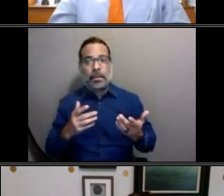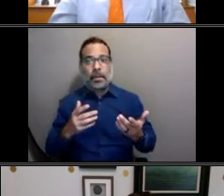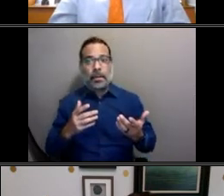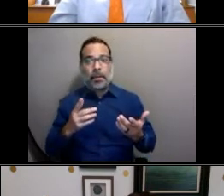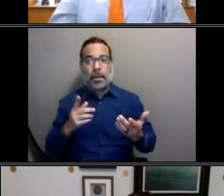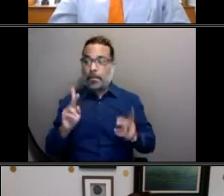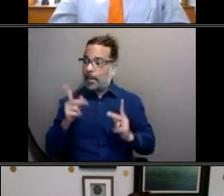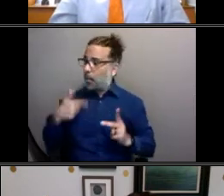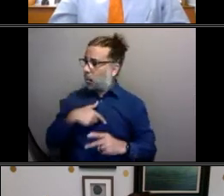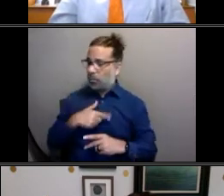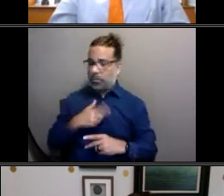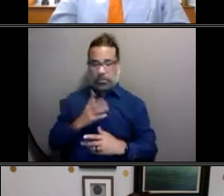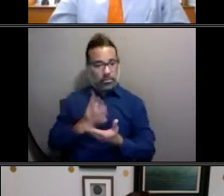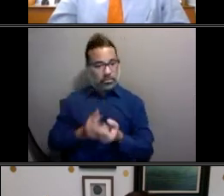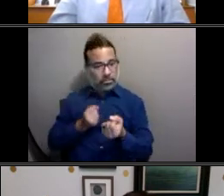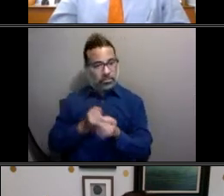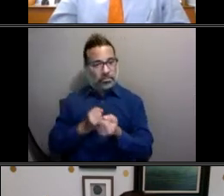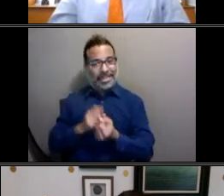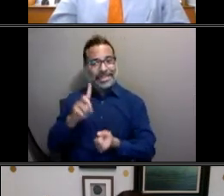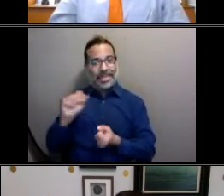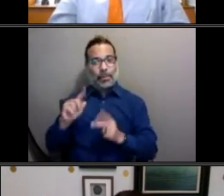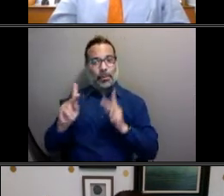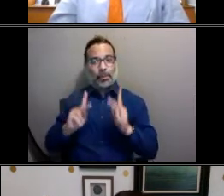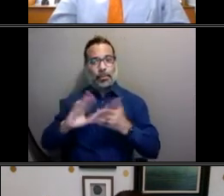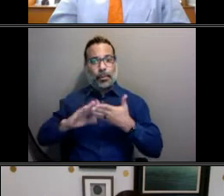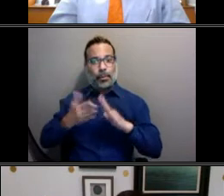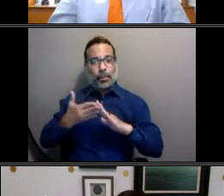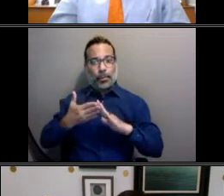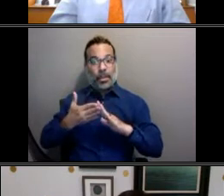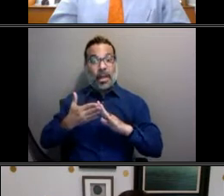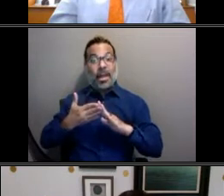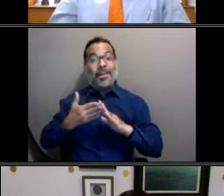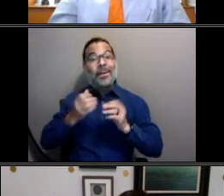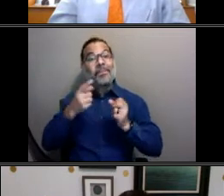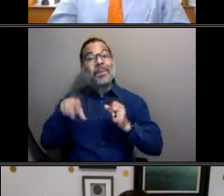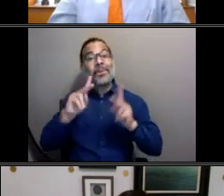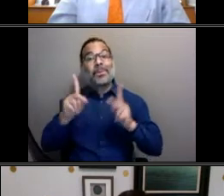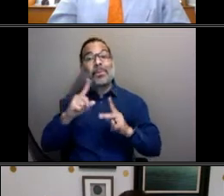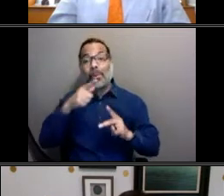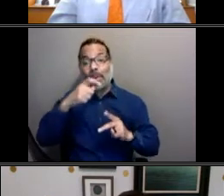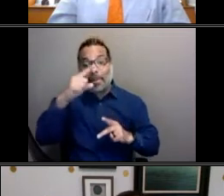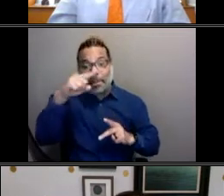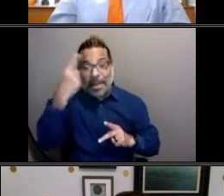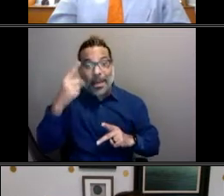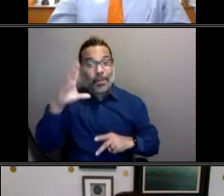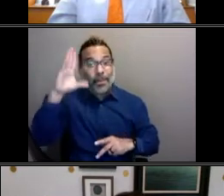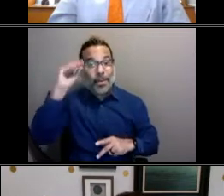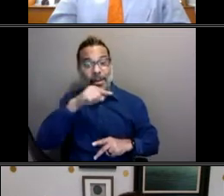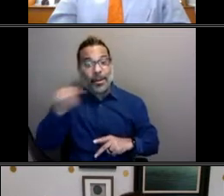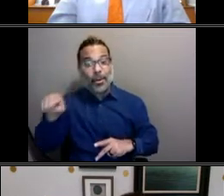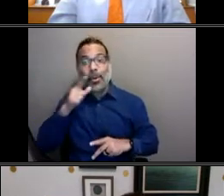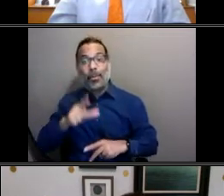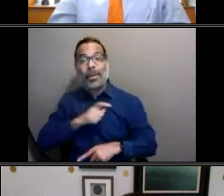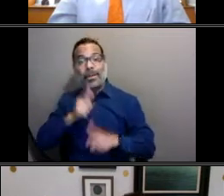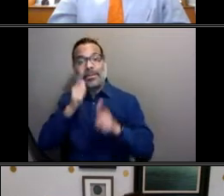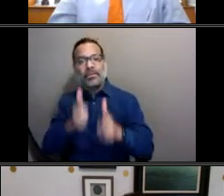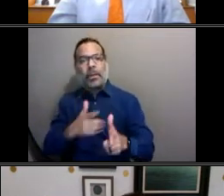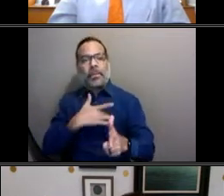long been advocates in the disability community that a number of those African American boys have a